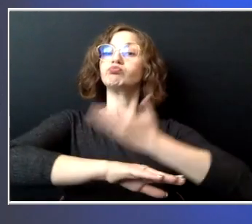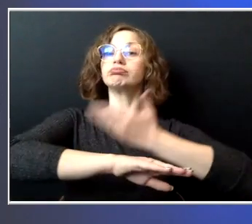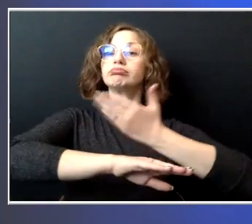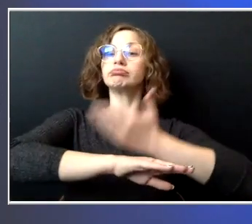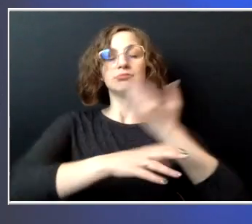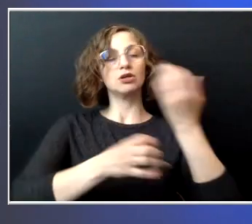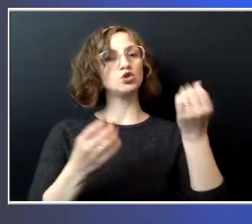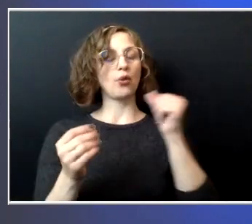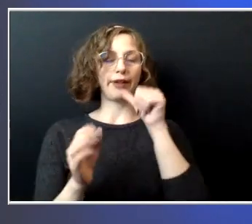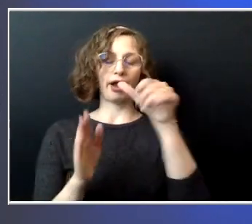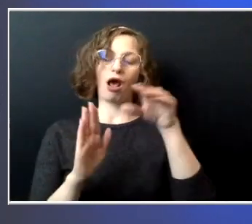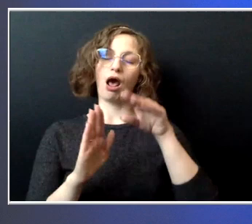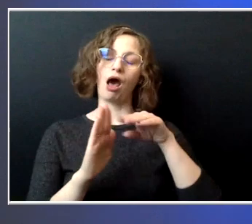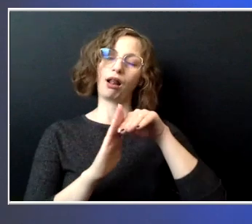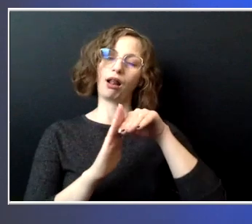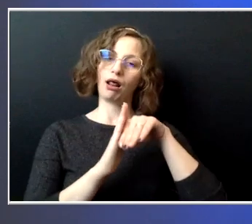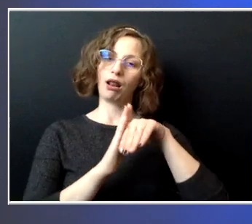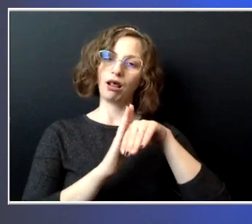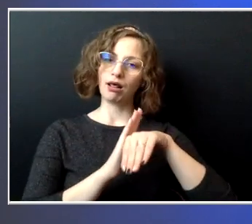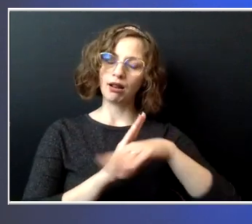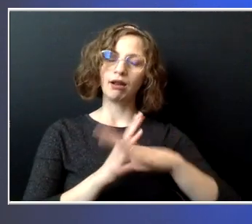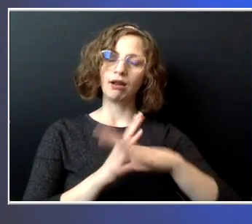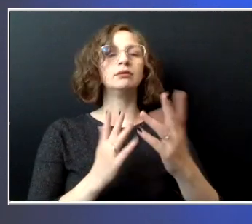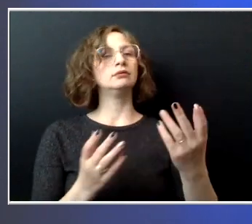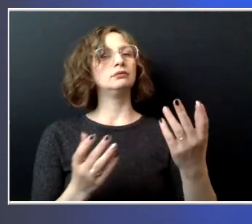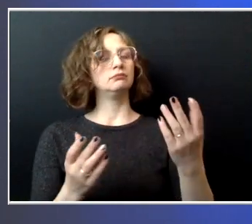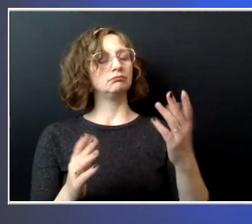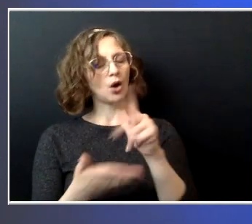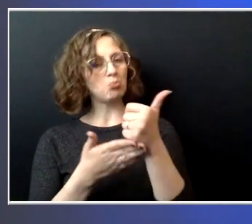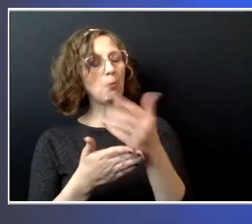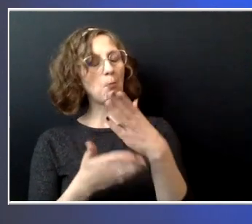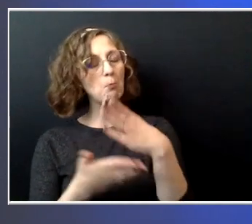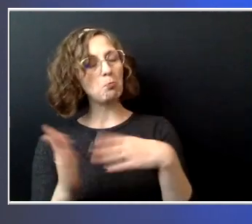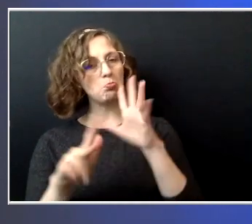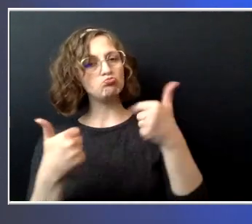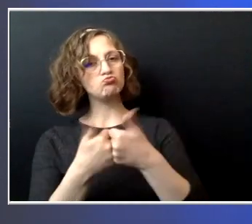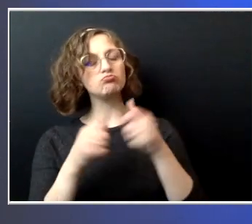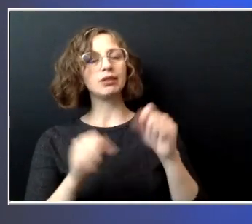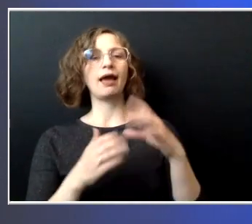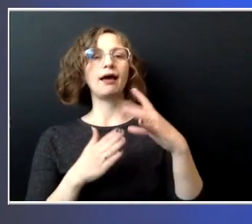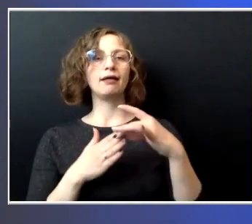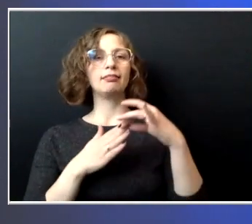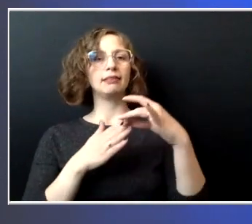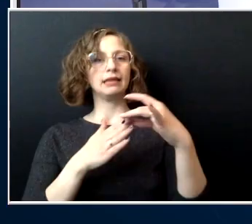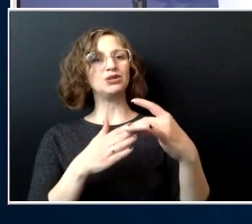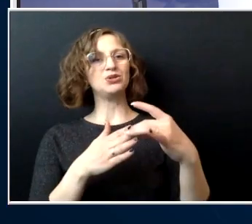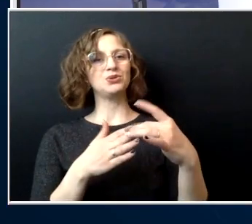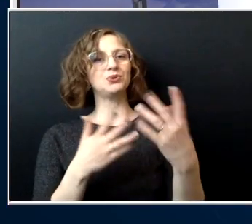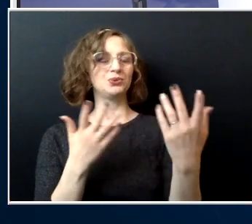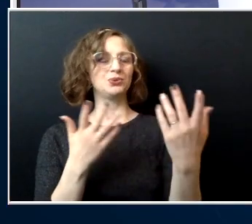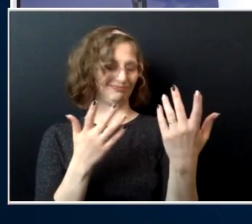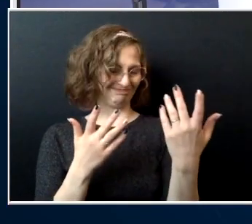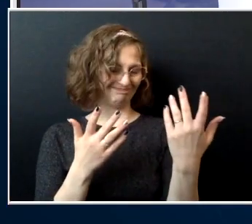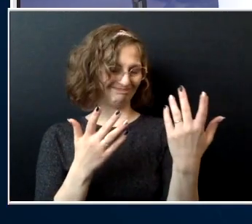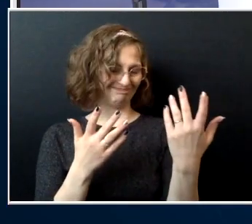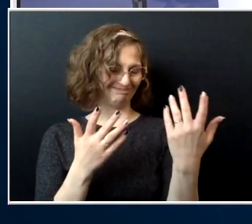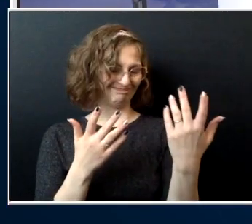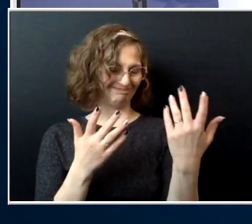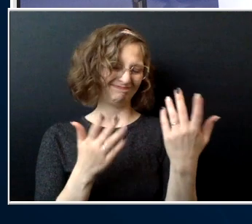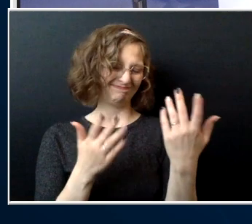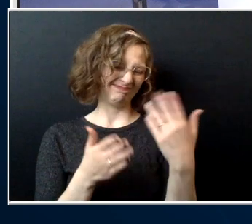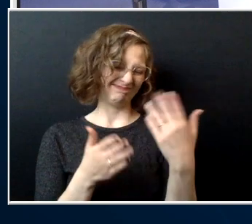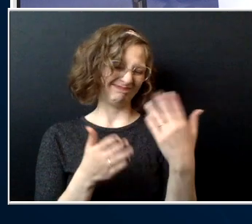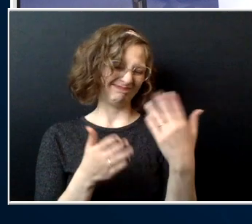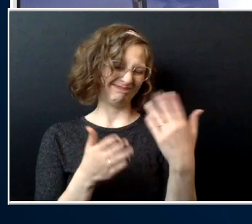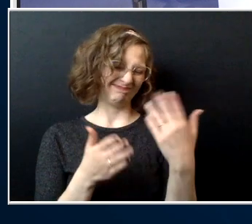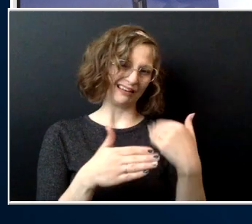care, and help with some of those challenges that can lead to stopping delivering. Yeah, that sounds so good. Thank you, and thanks for